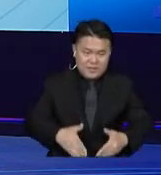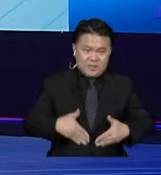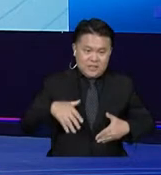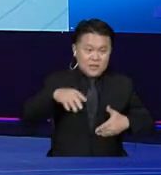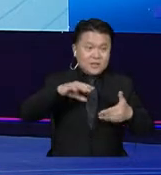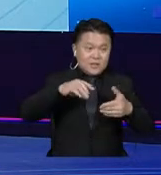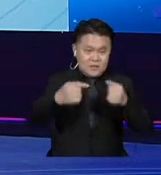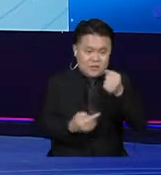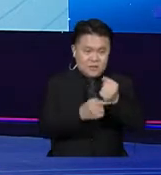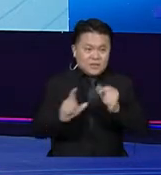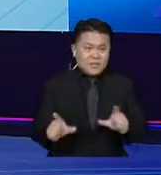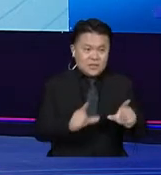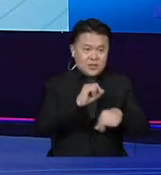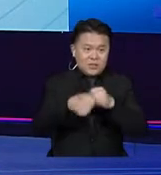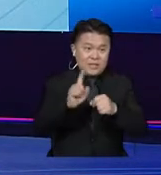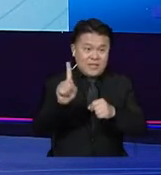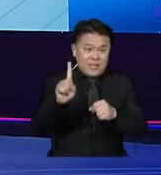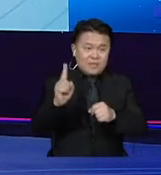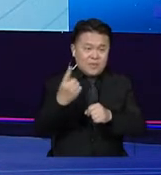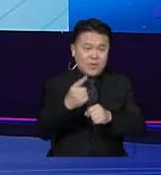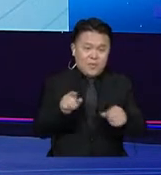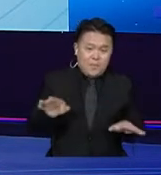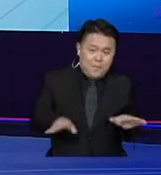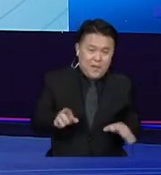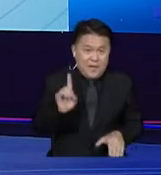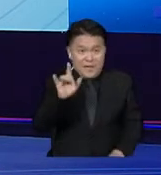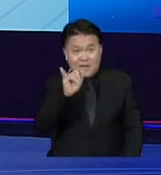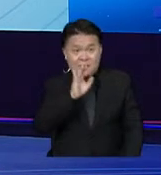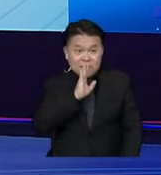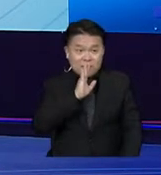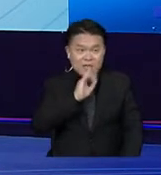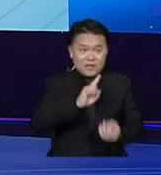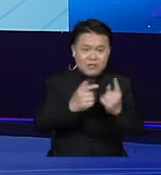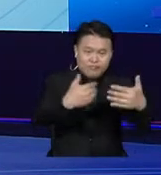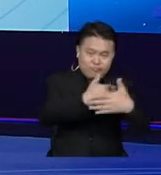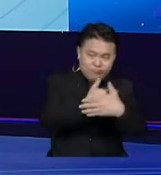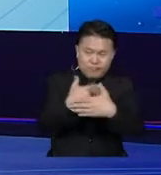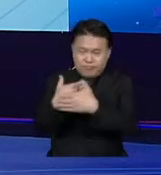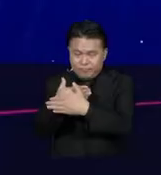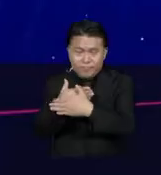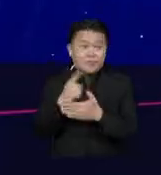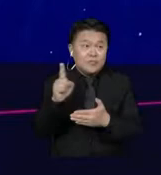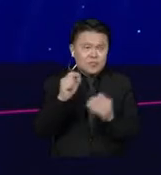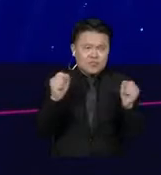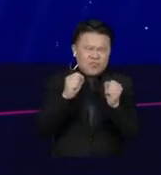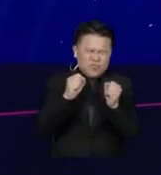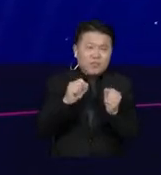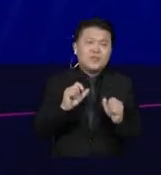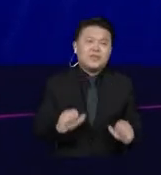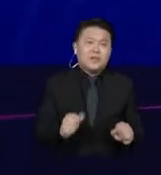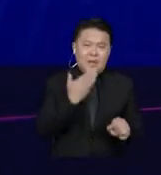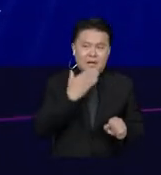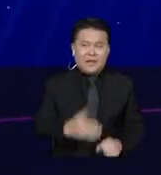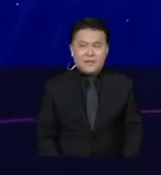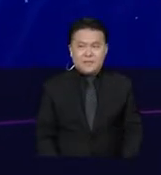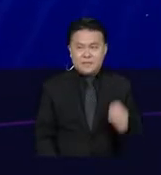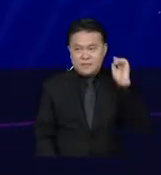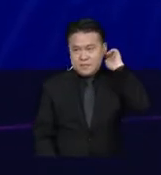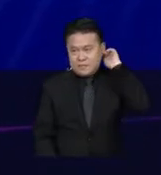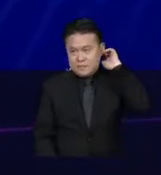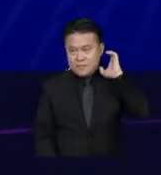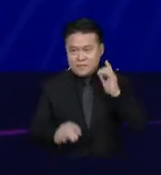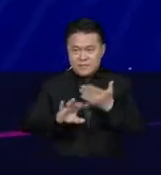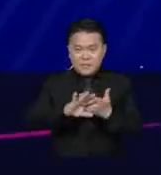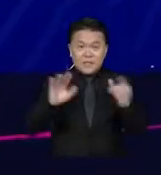and they survive the brutal winter by hugging. Unlike most birds that value their personal